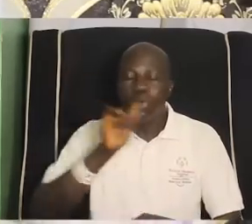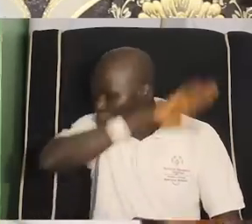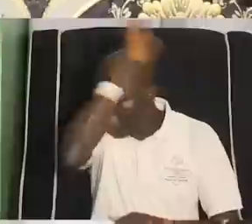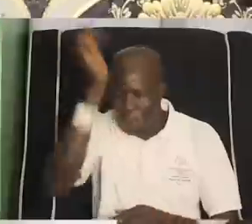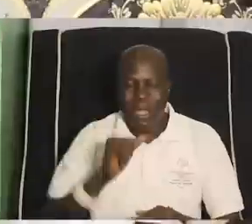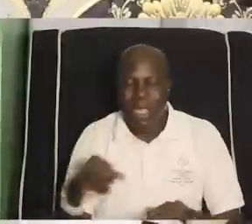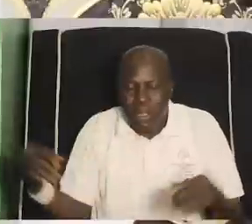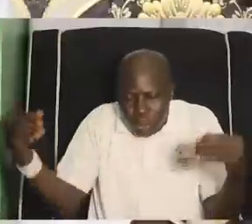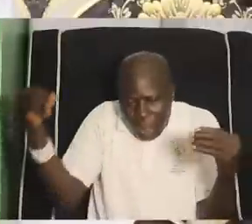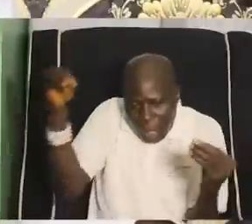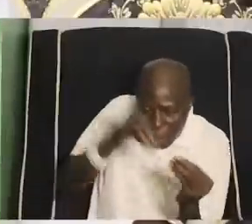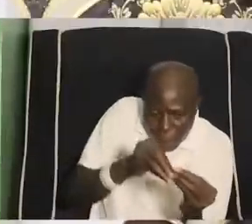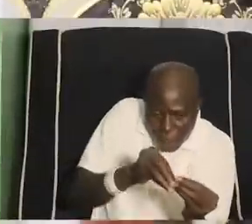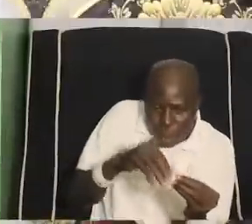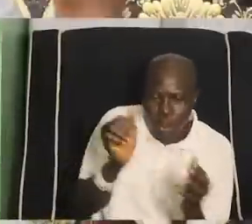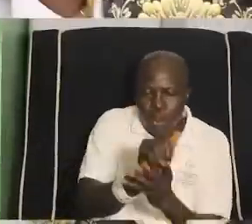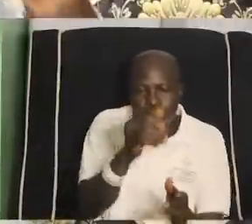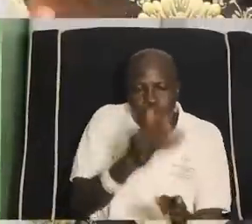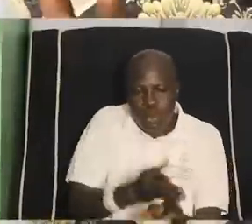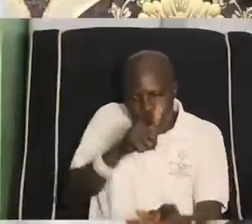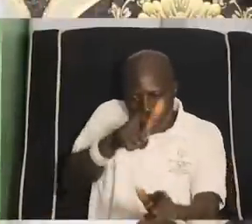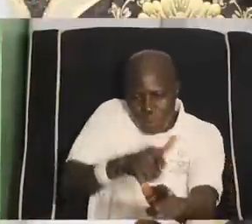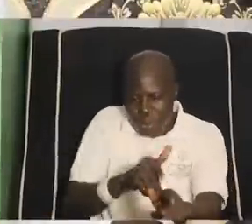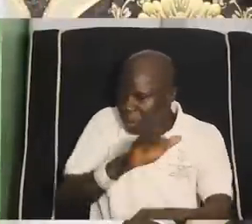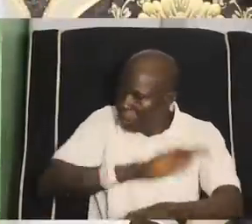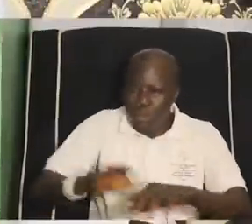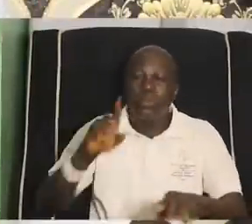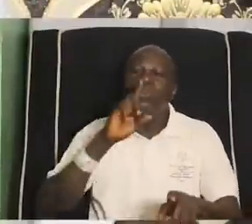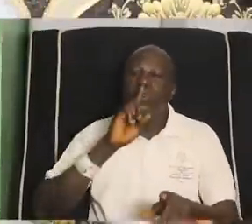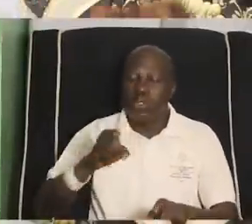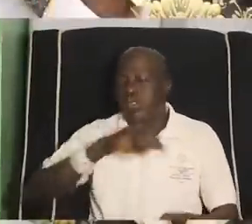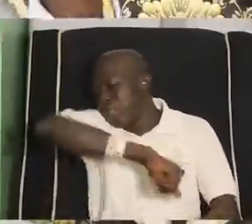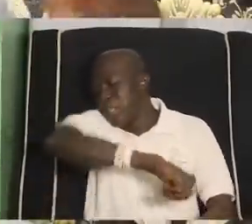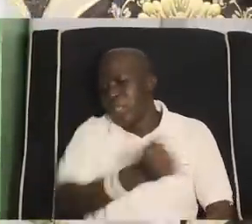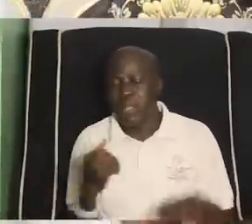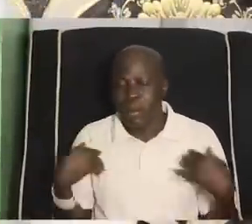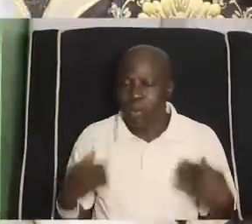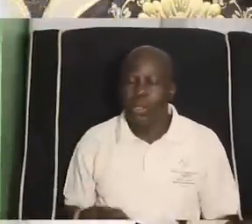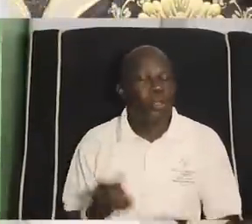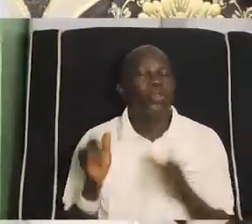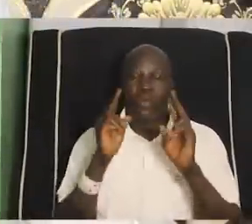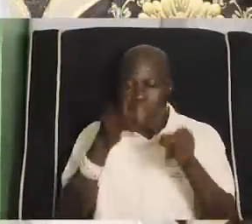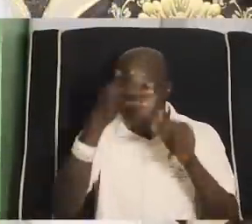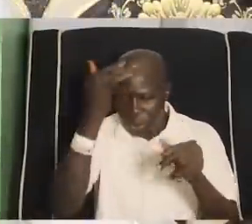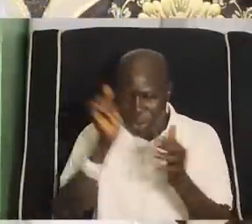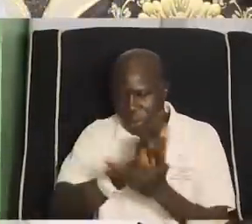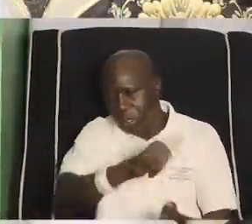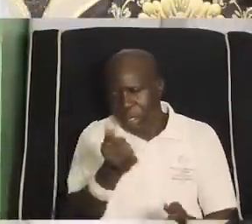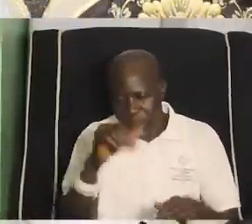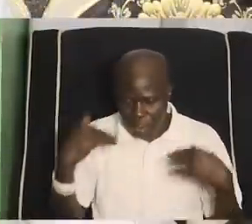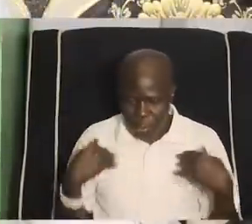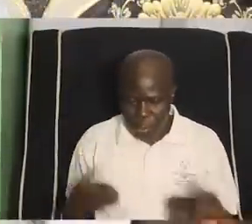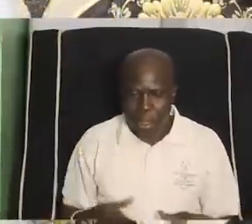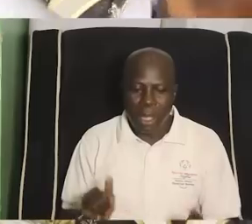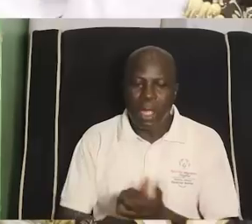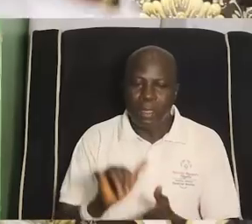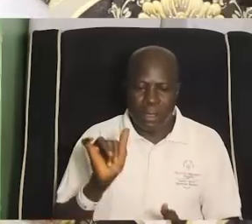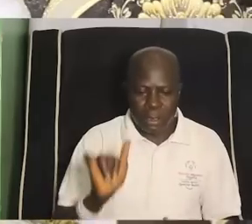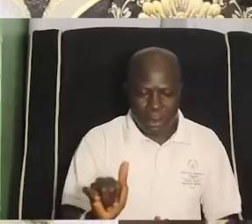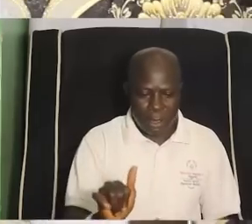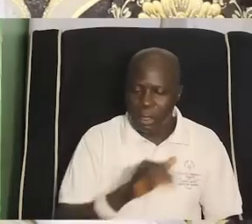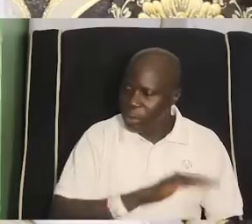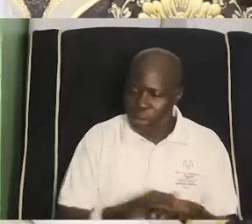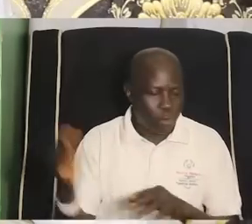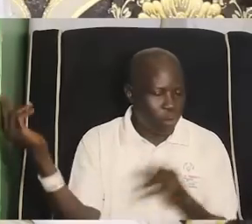says, nobody can have the statue to his man. Don't trust anybody. Don't run because of